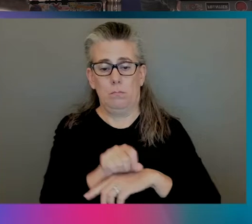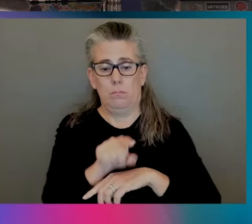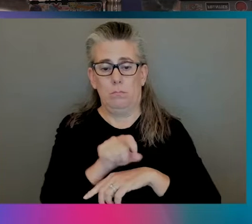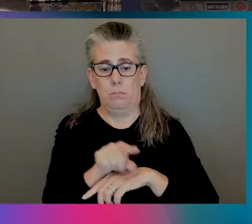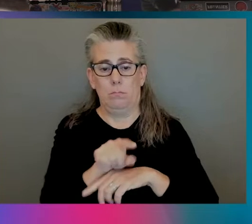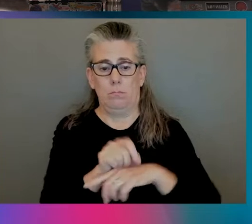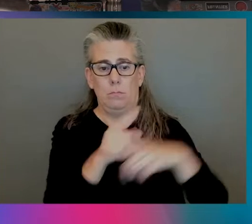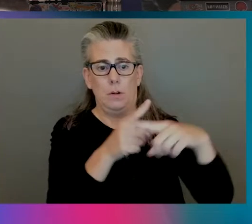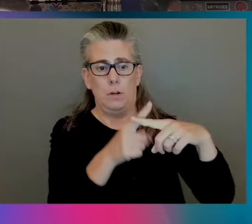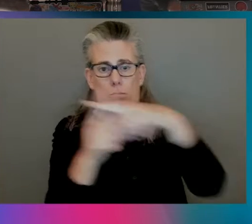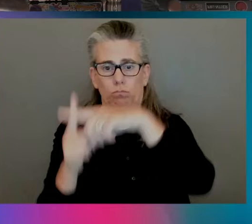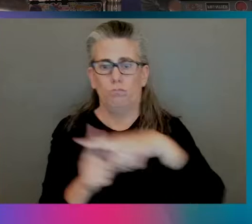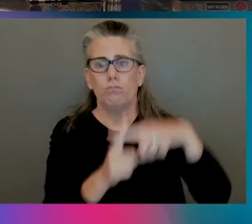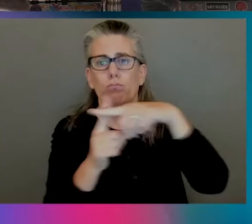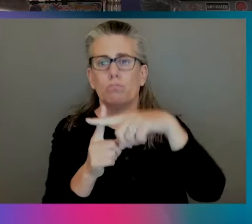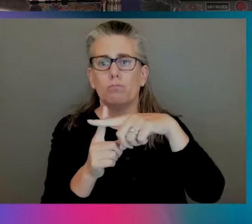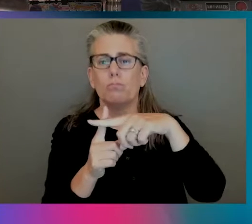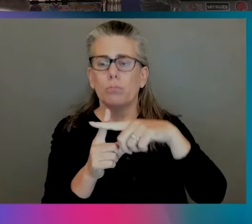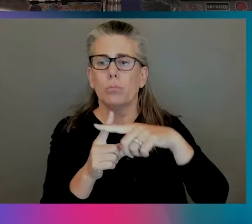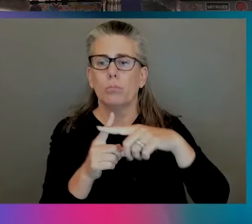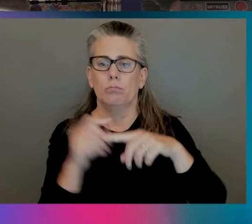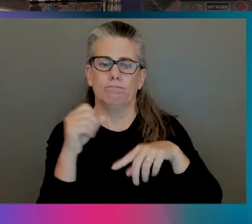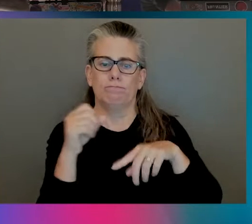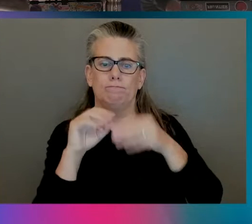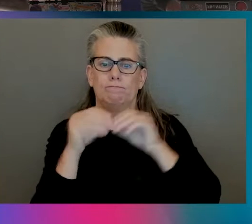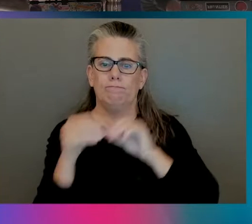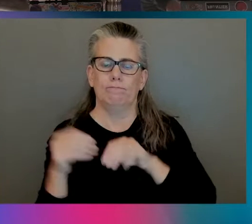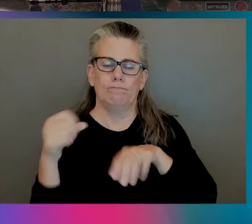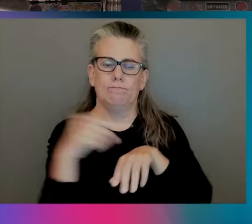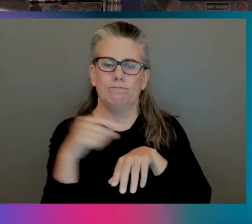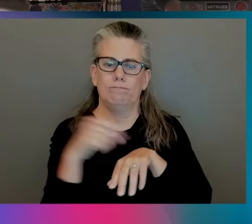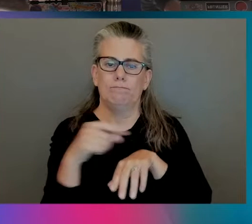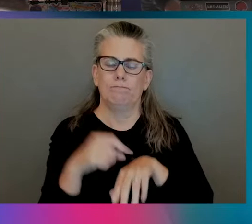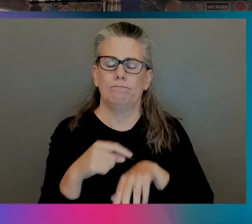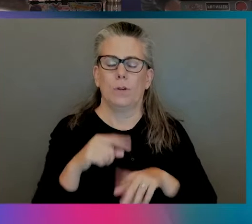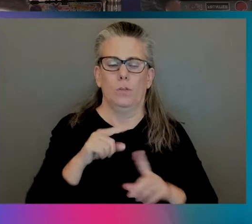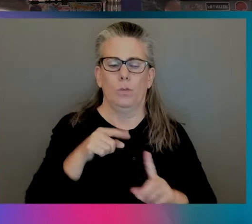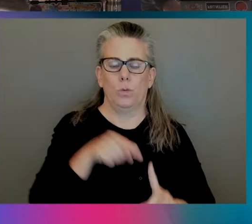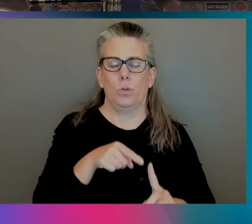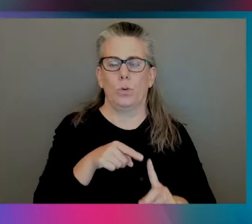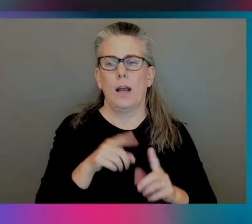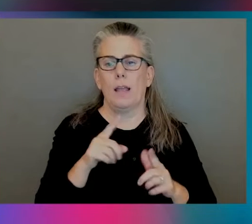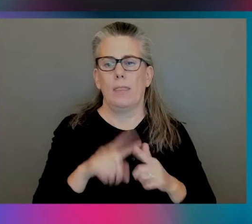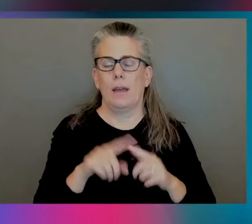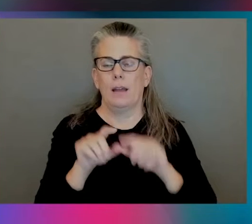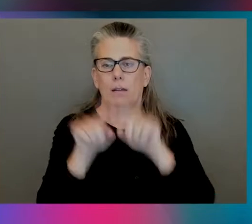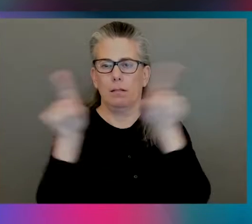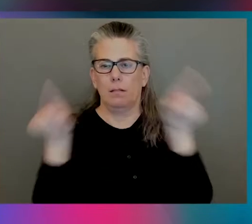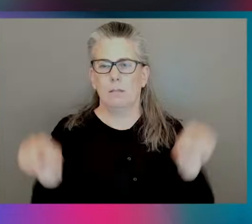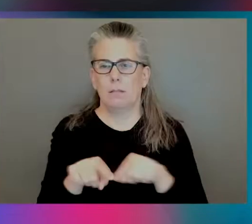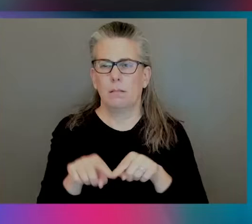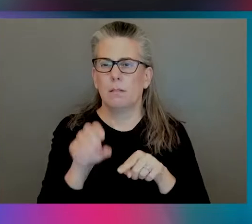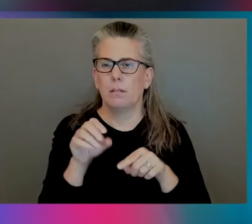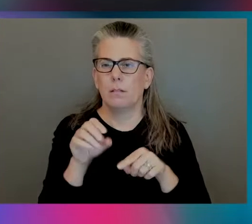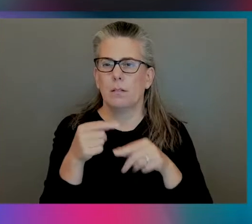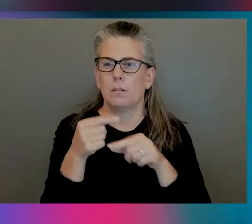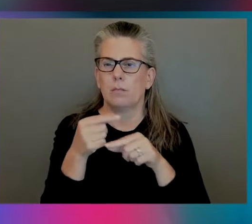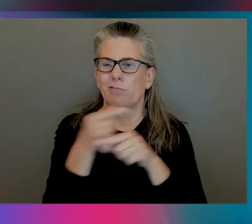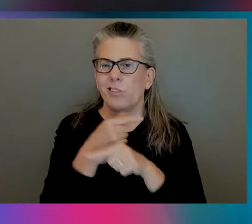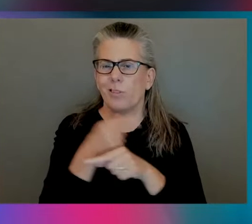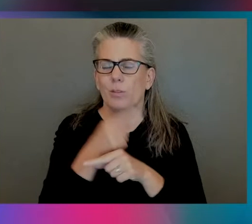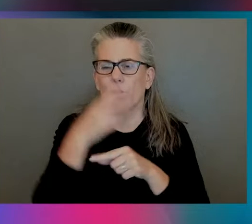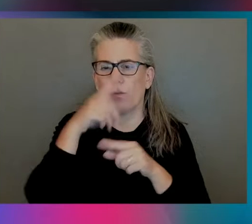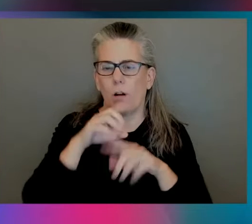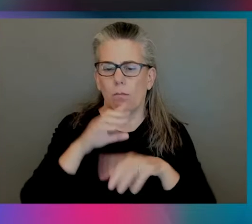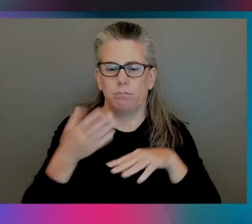function, which has performed the optimization, and then returning back the line geometry that's plotted on the front end map for the user. And we'll